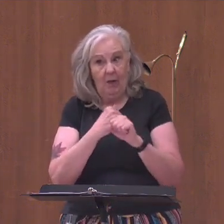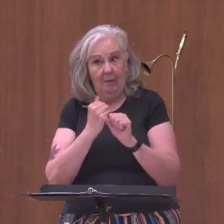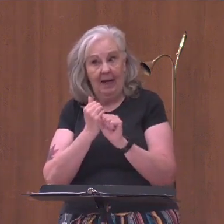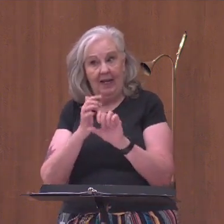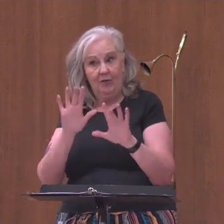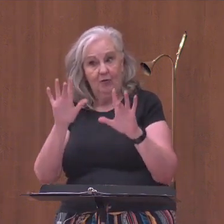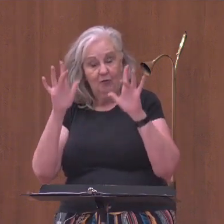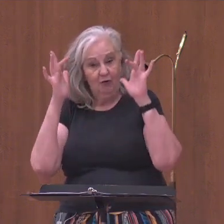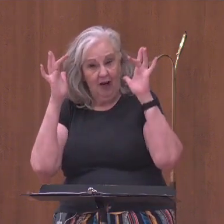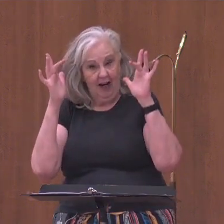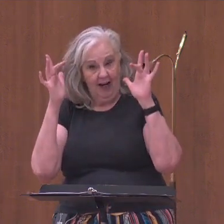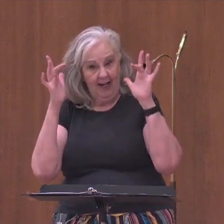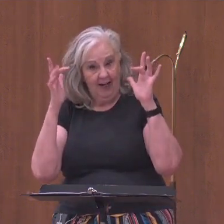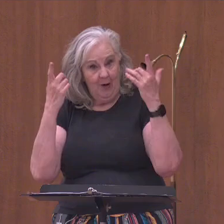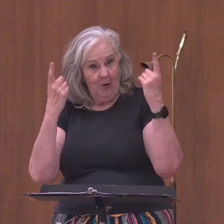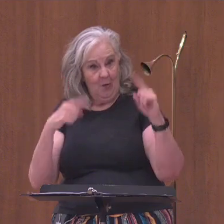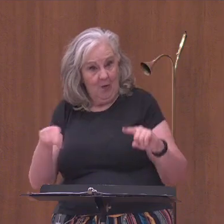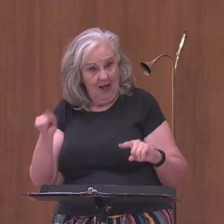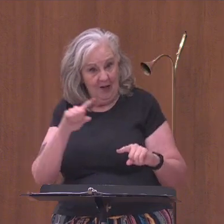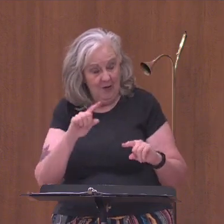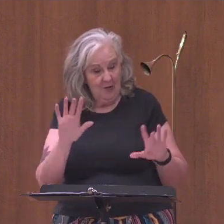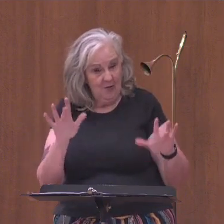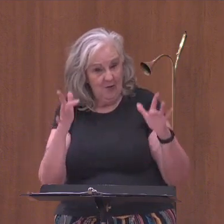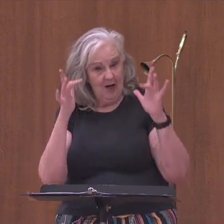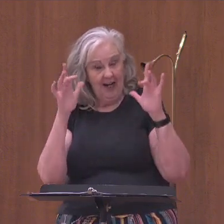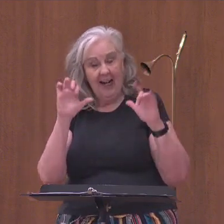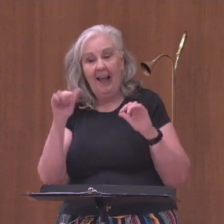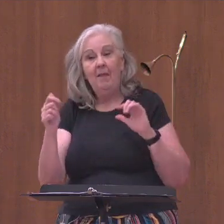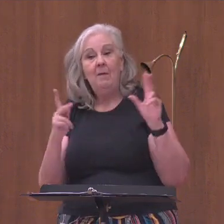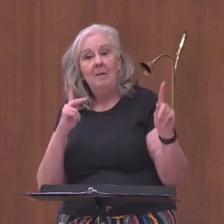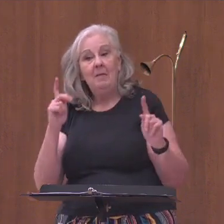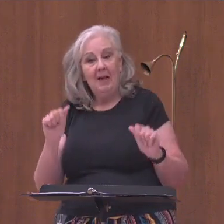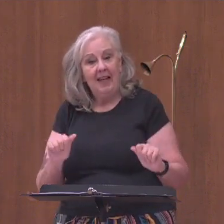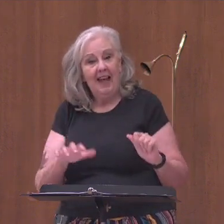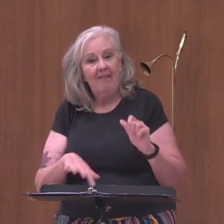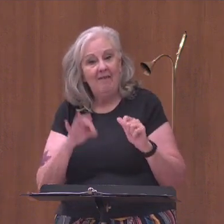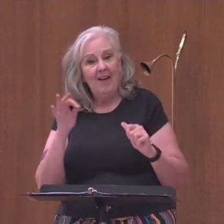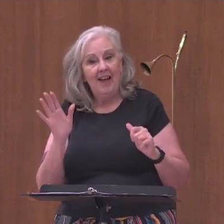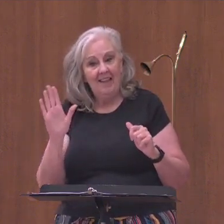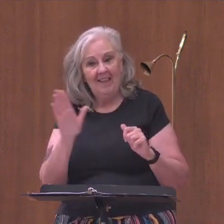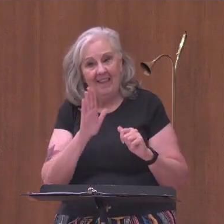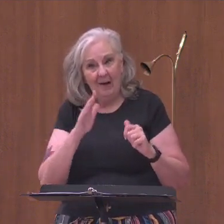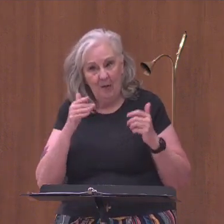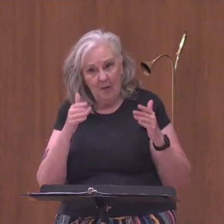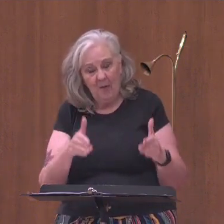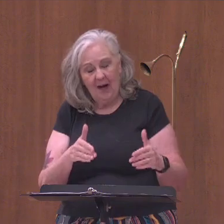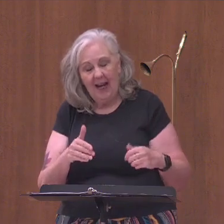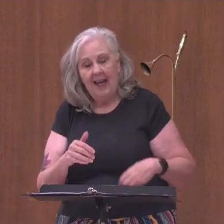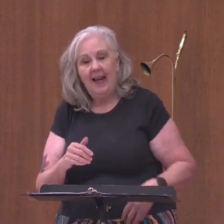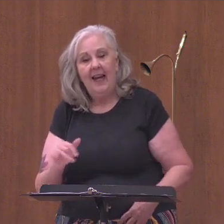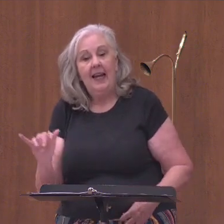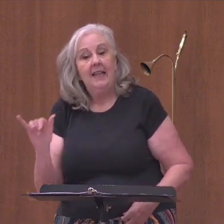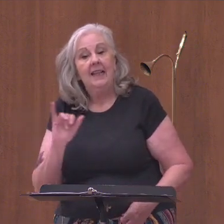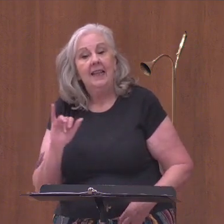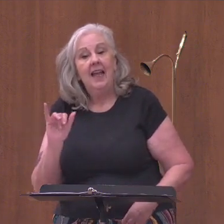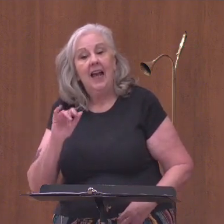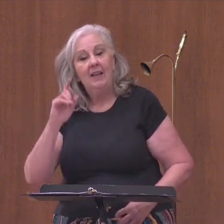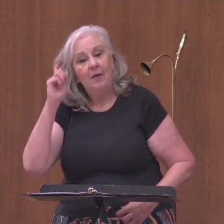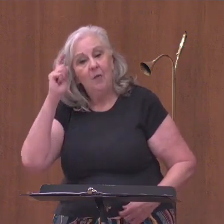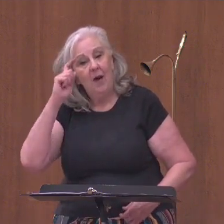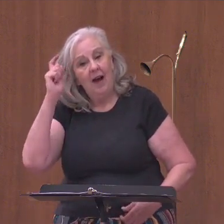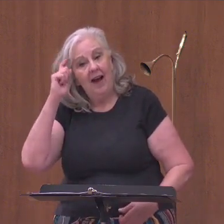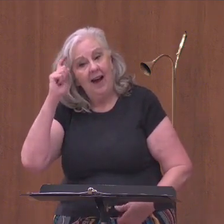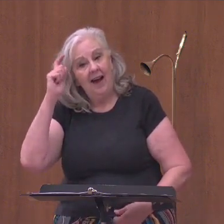shine. And when you do, others can find their way, just like the wise ones